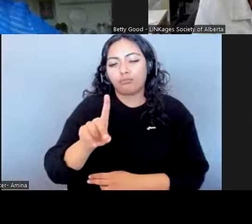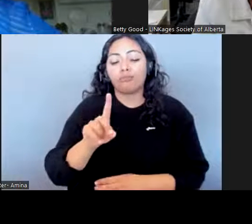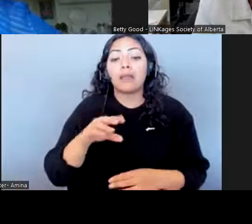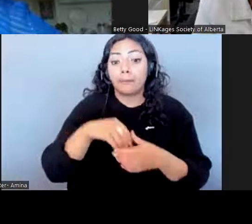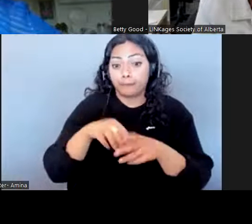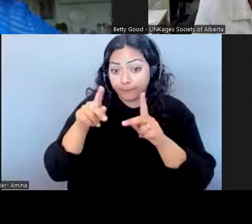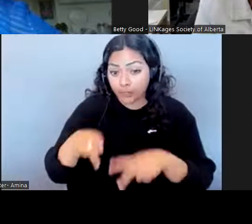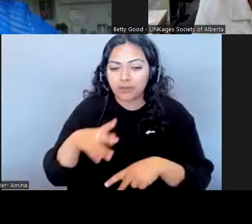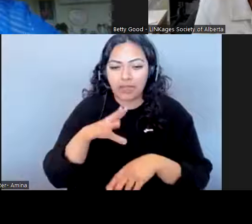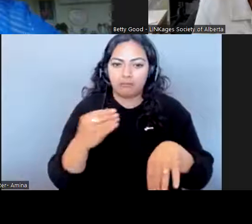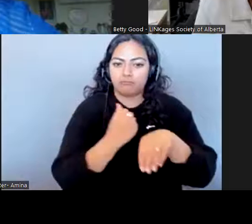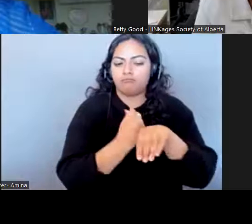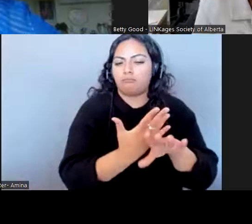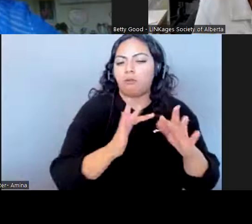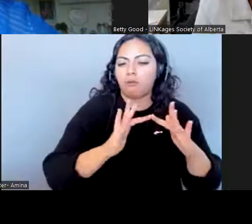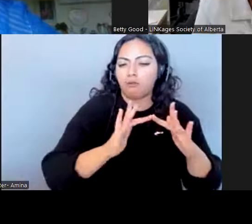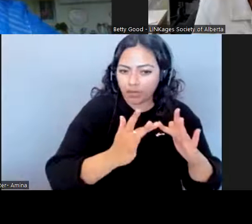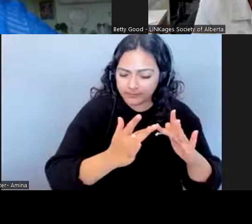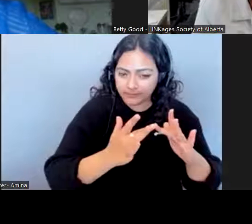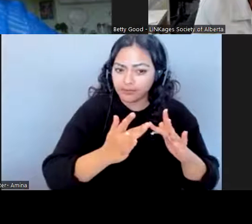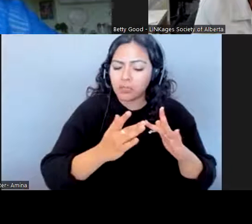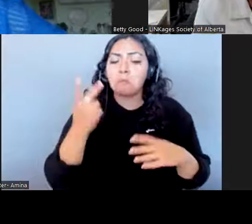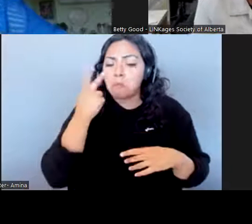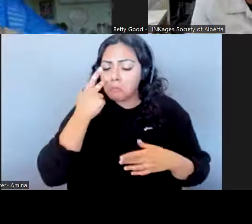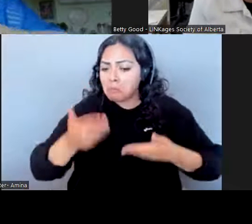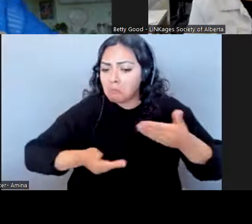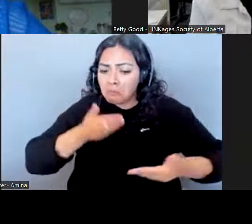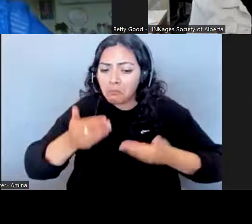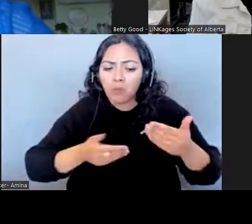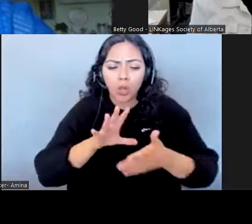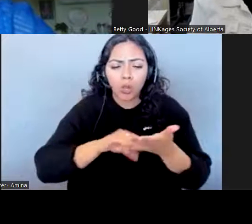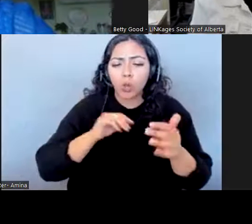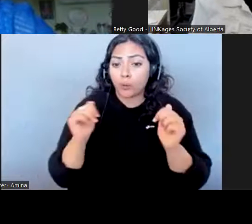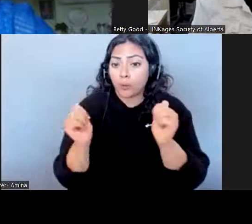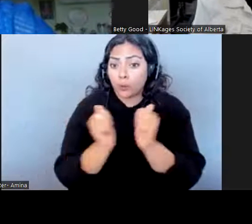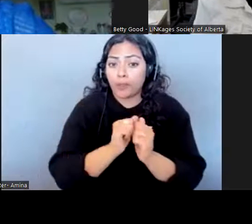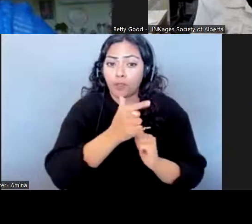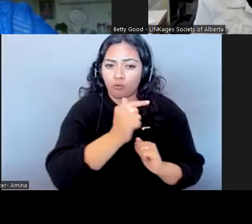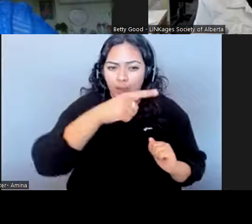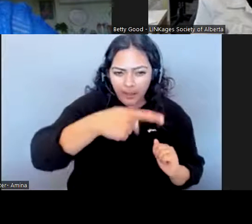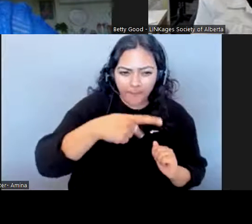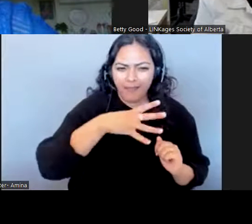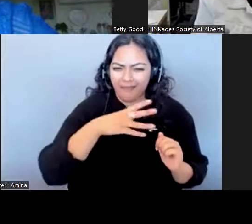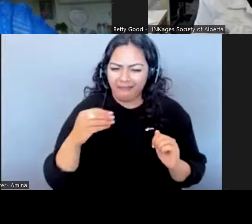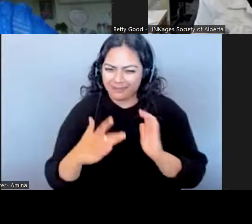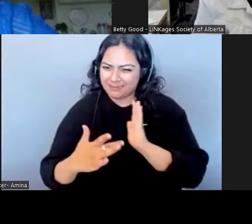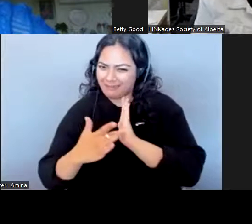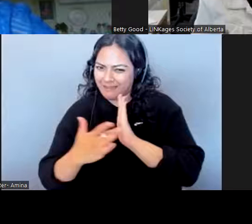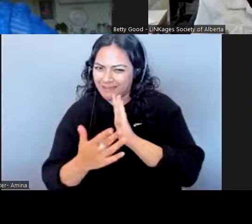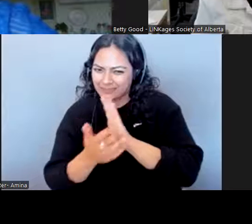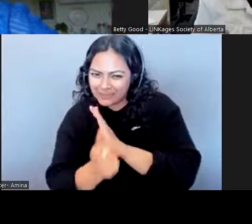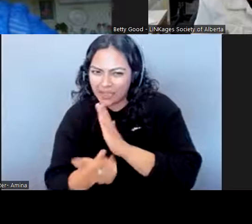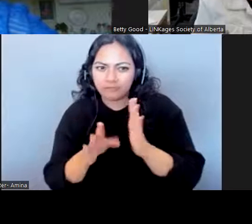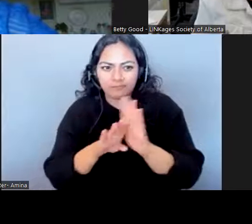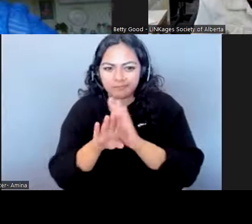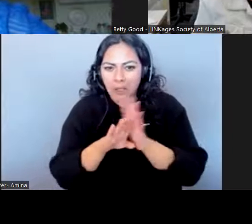with the GrandPals on leveraging different technical skills and creating PowerPoints and